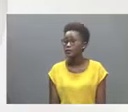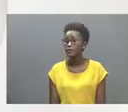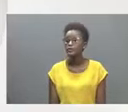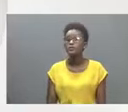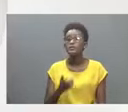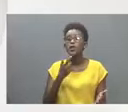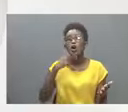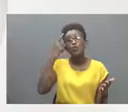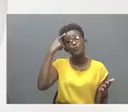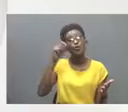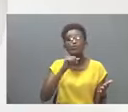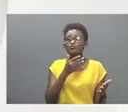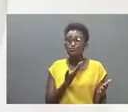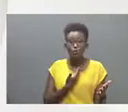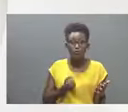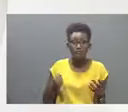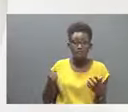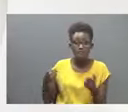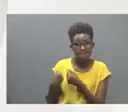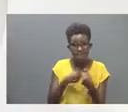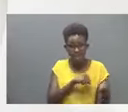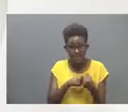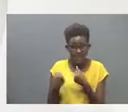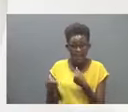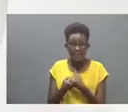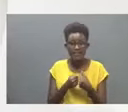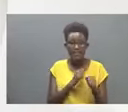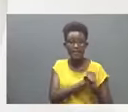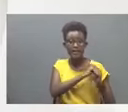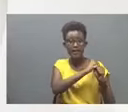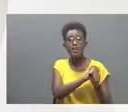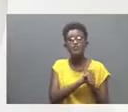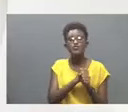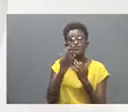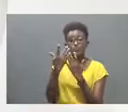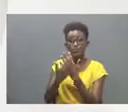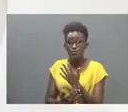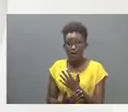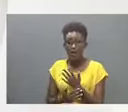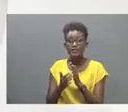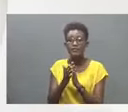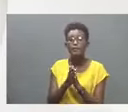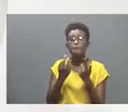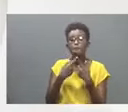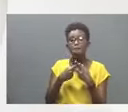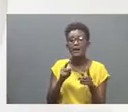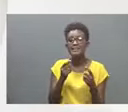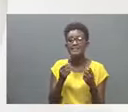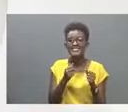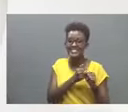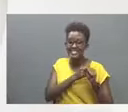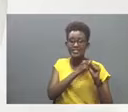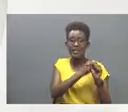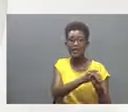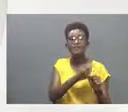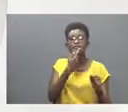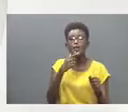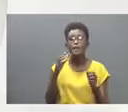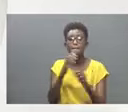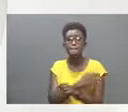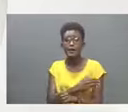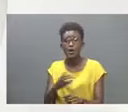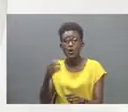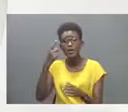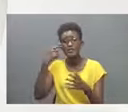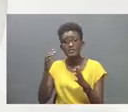For we do not wrestle against flesh and blood, but against principalities, against powers, against the rulers of